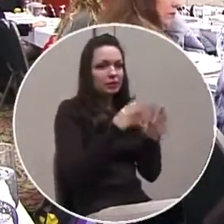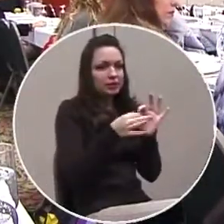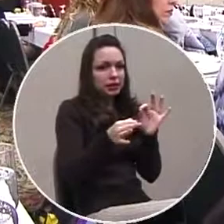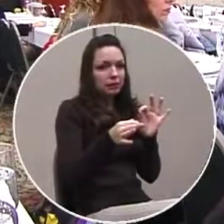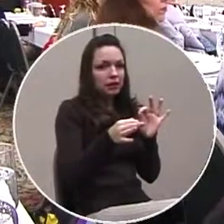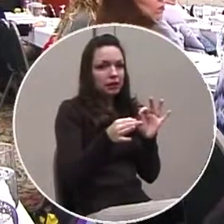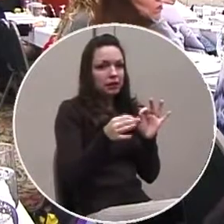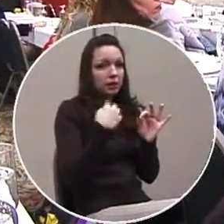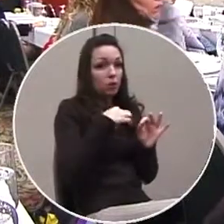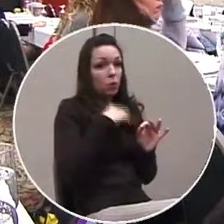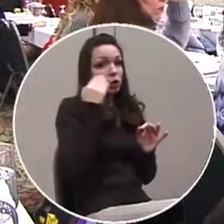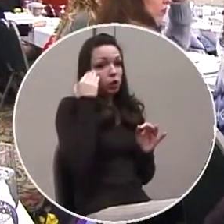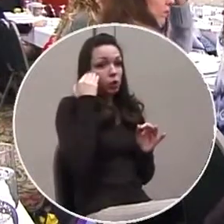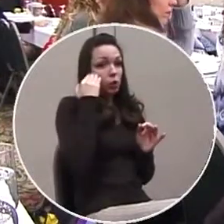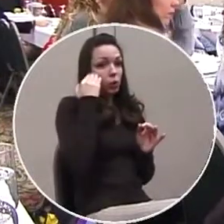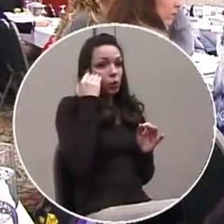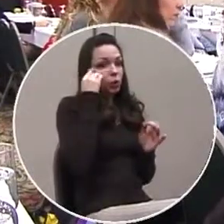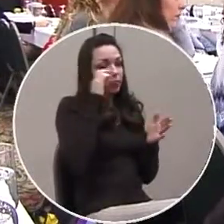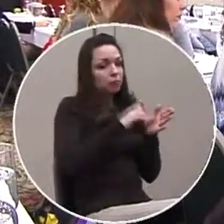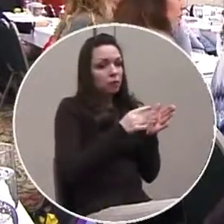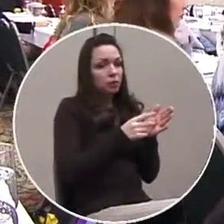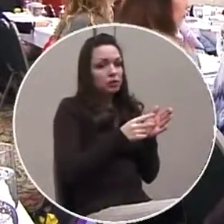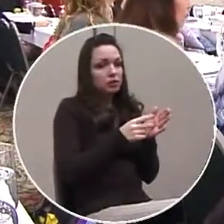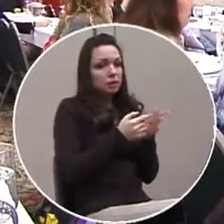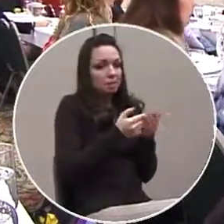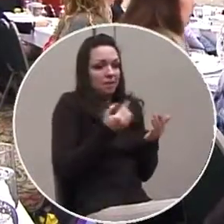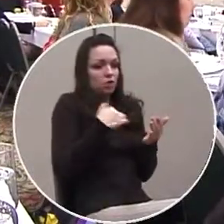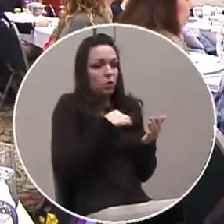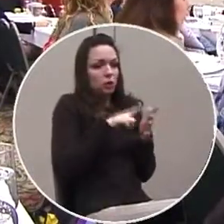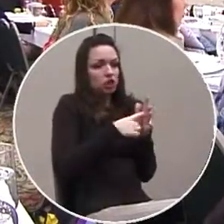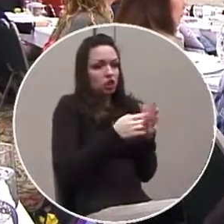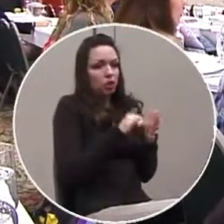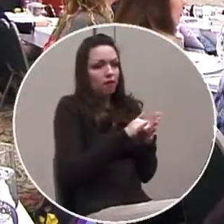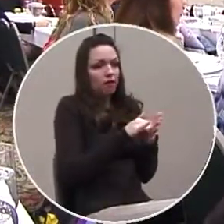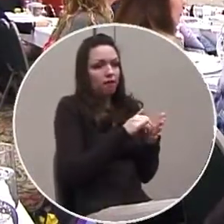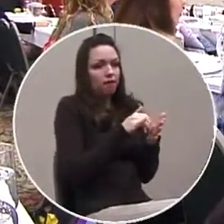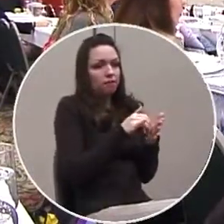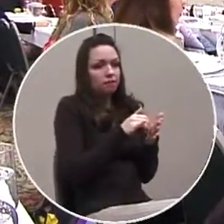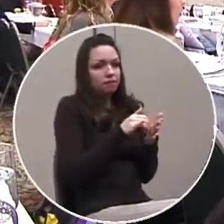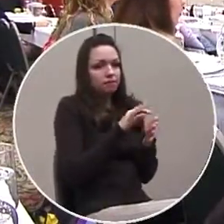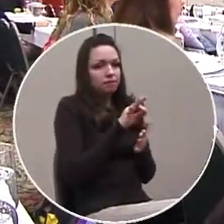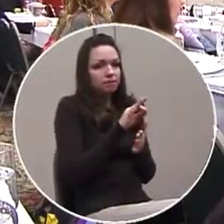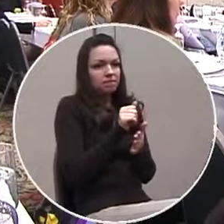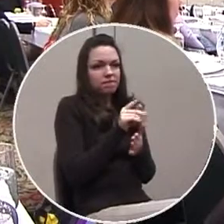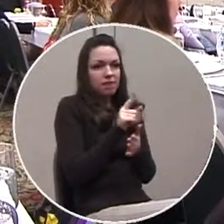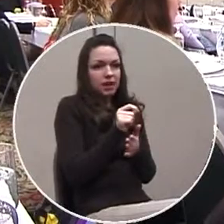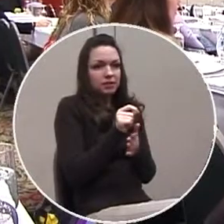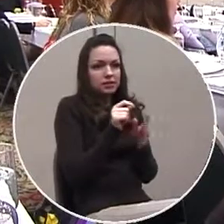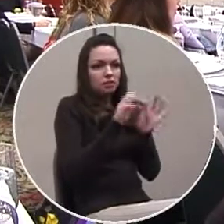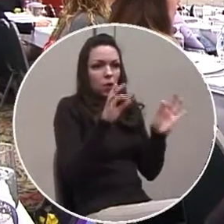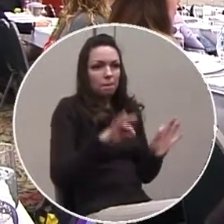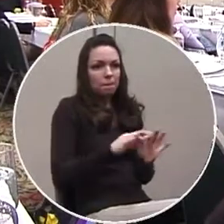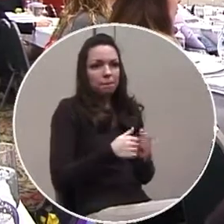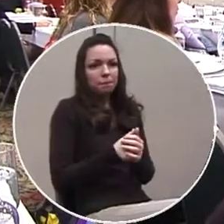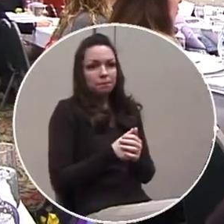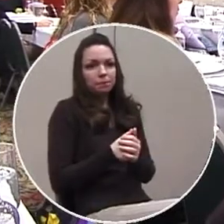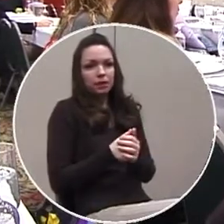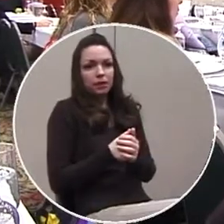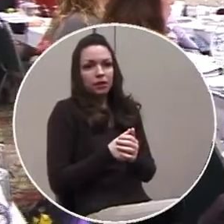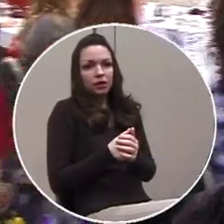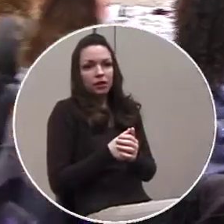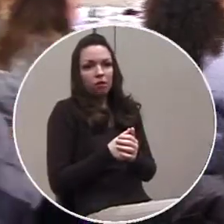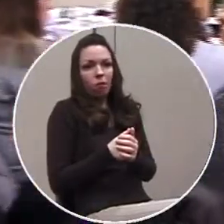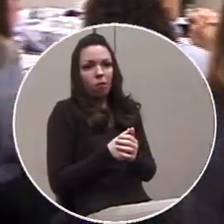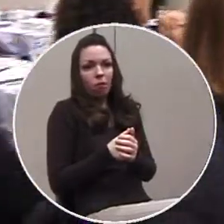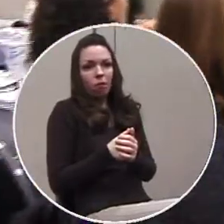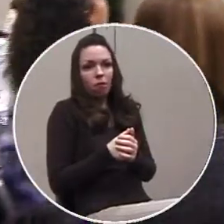But we knew what the purpose was before we started the facts for. So you guys knew what you believed it to be,